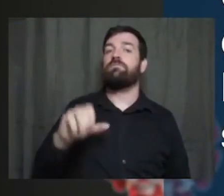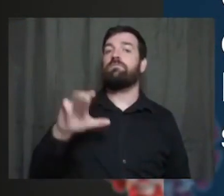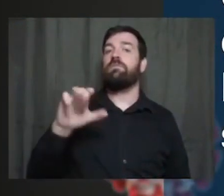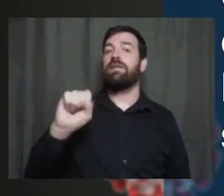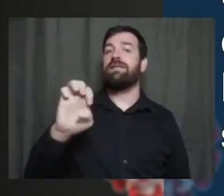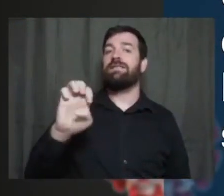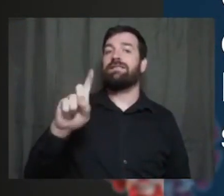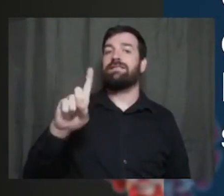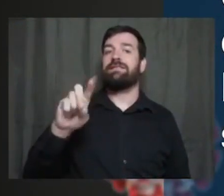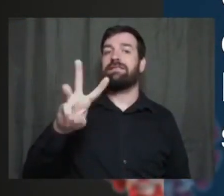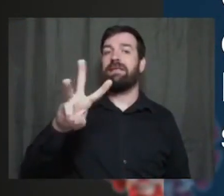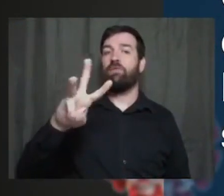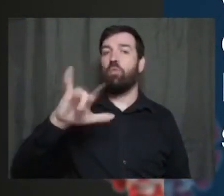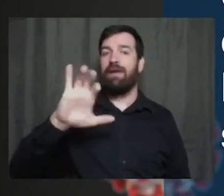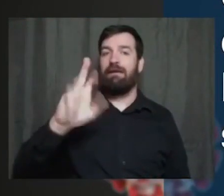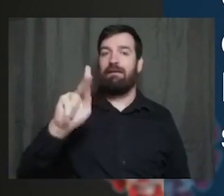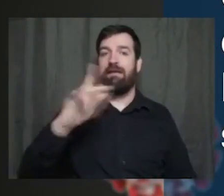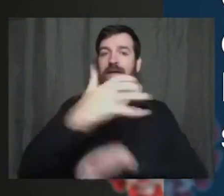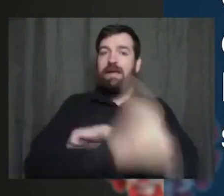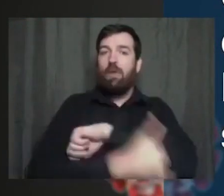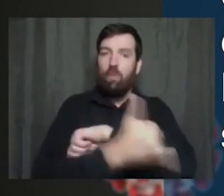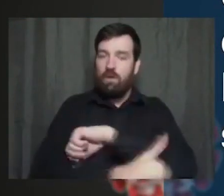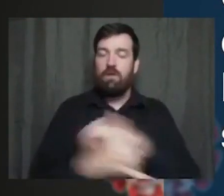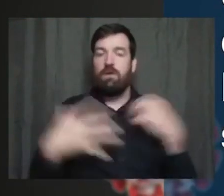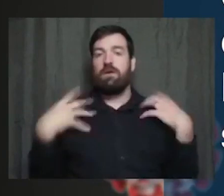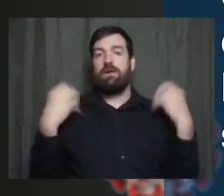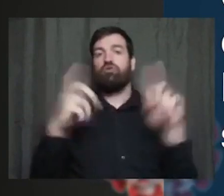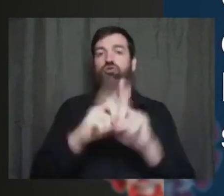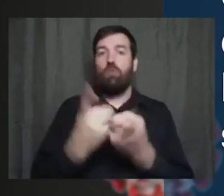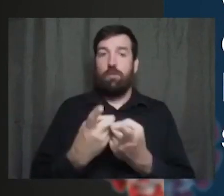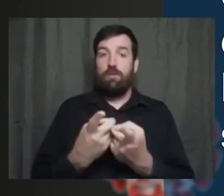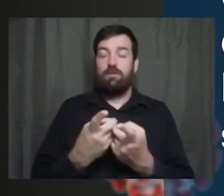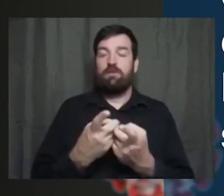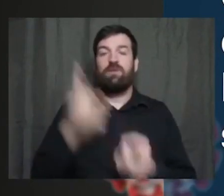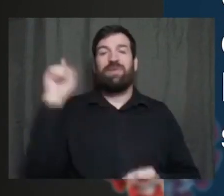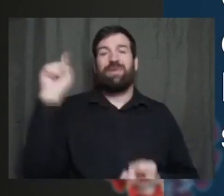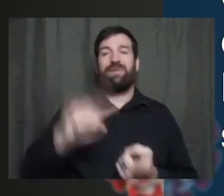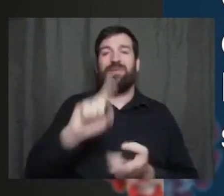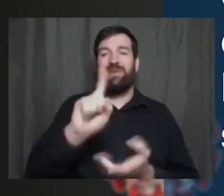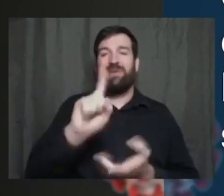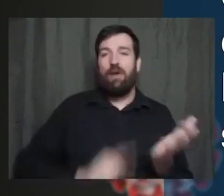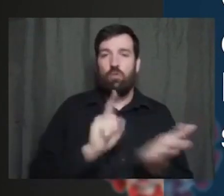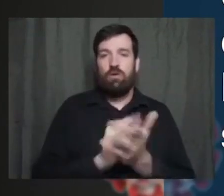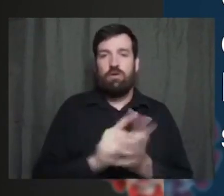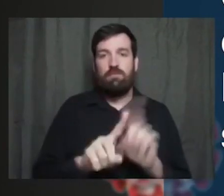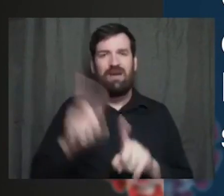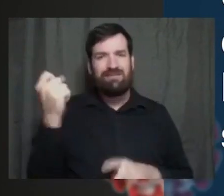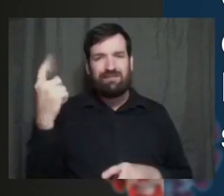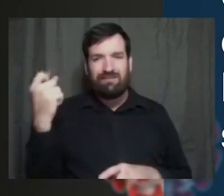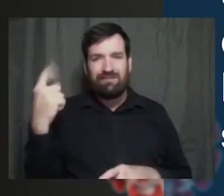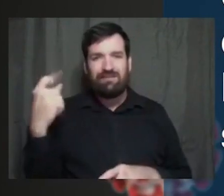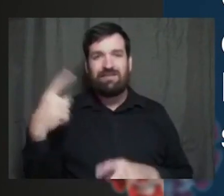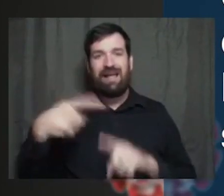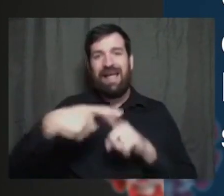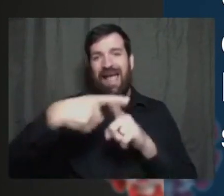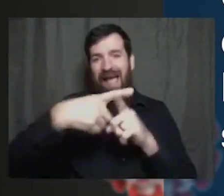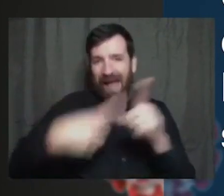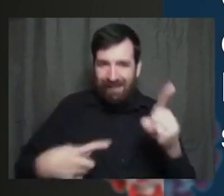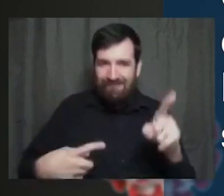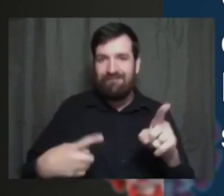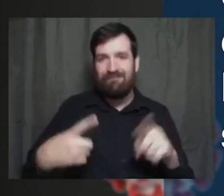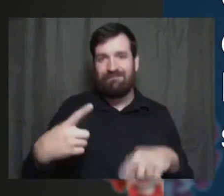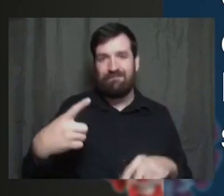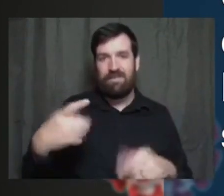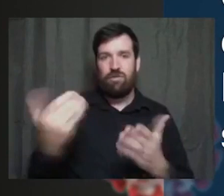their hours of operation as demand for vaccine drops. But Sedgwick County has half the new variant cases. Is that